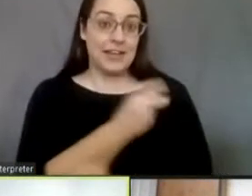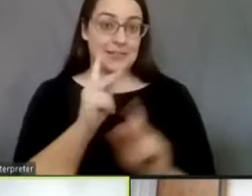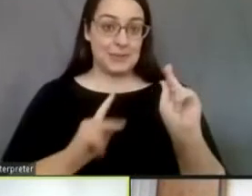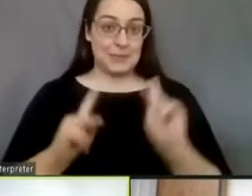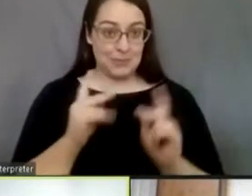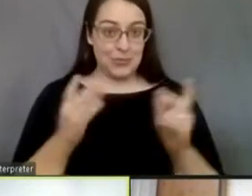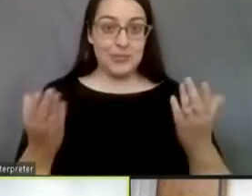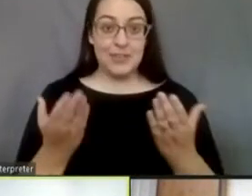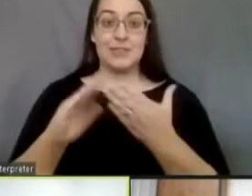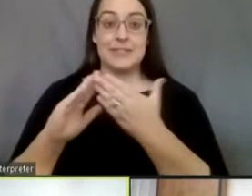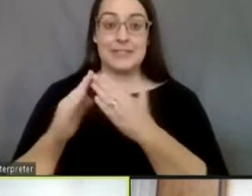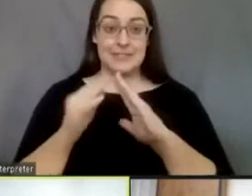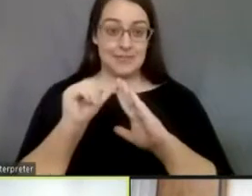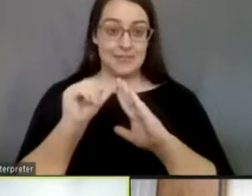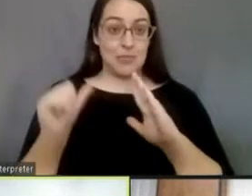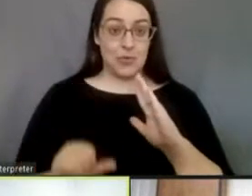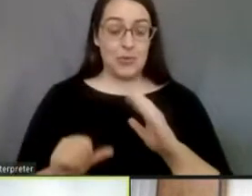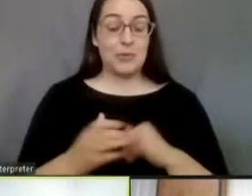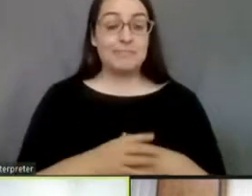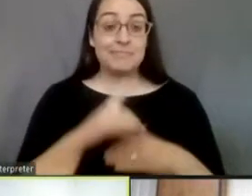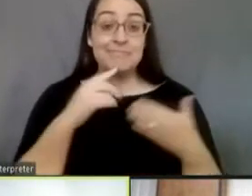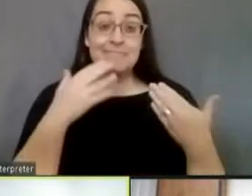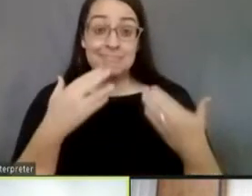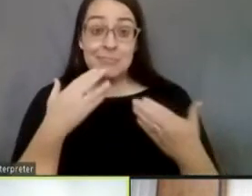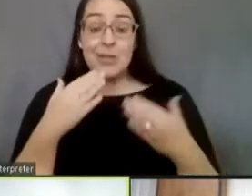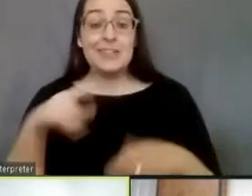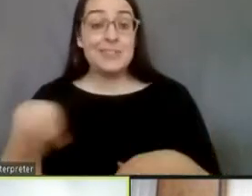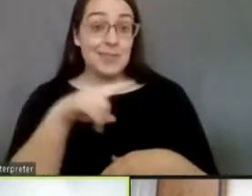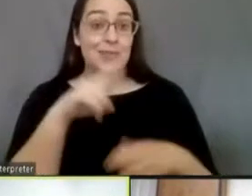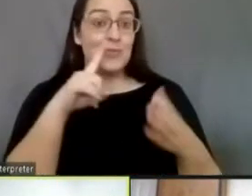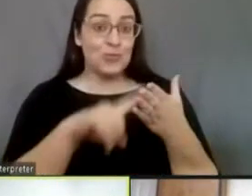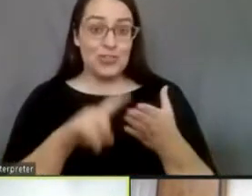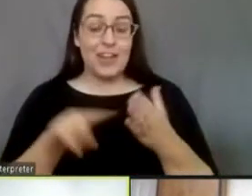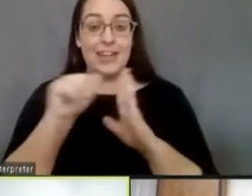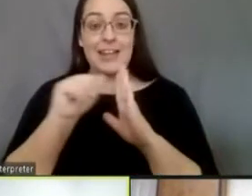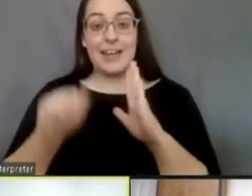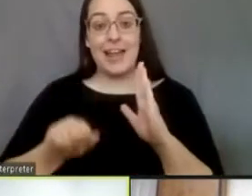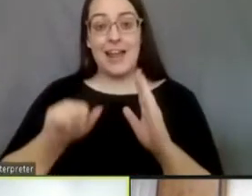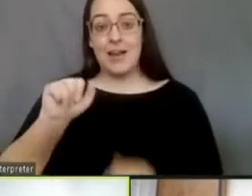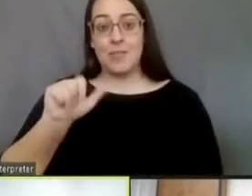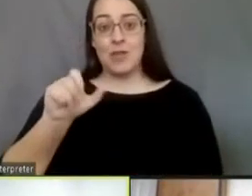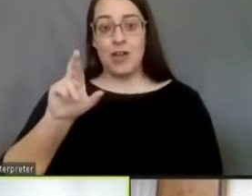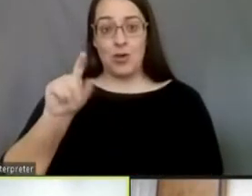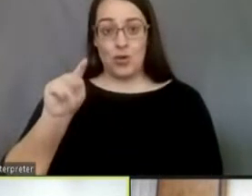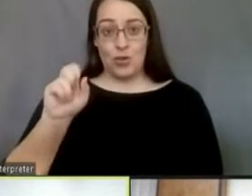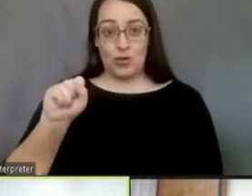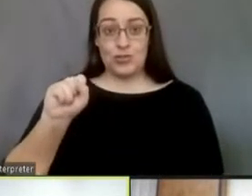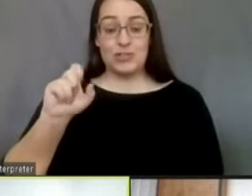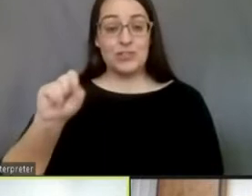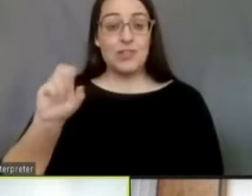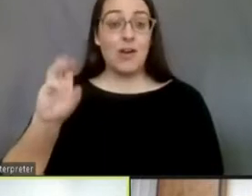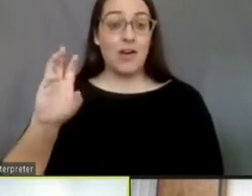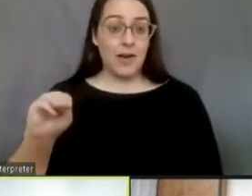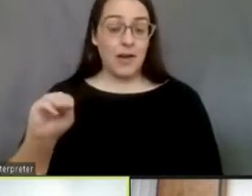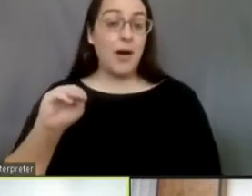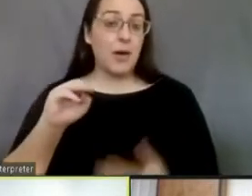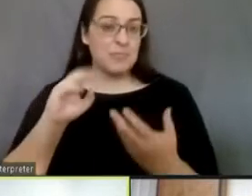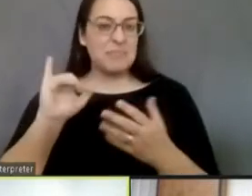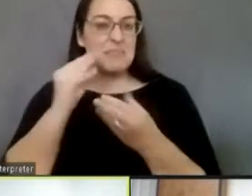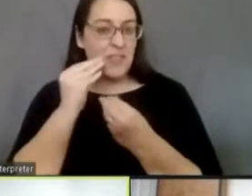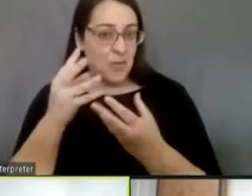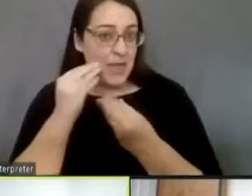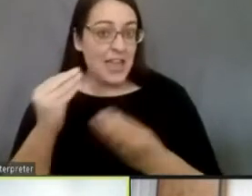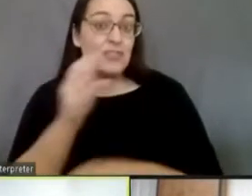city. I appreciate that you're checking AmarilloAlerts.com for information about when the city clinic is